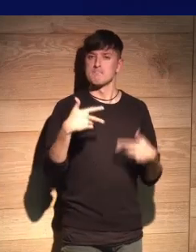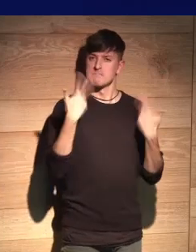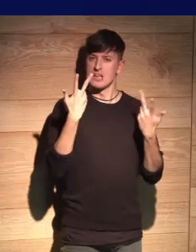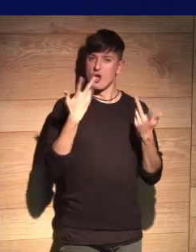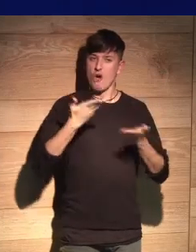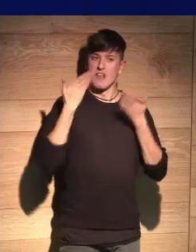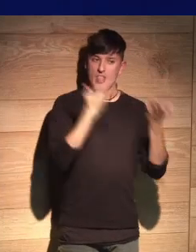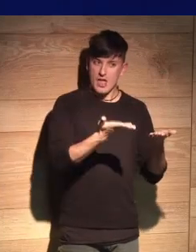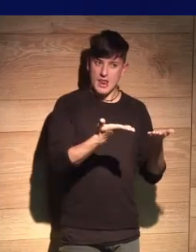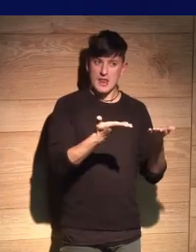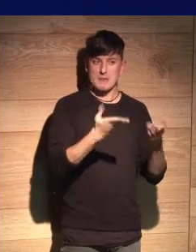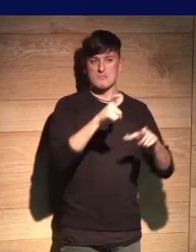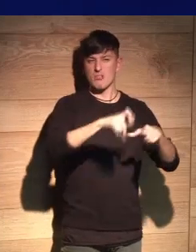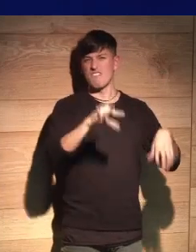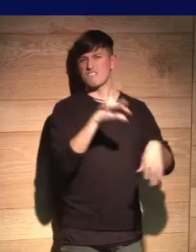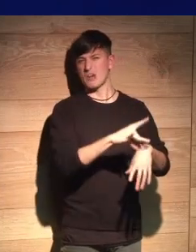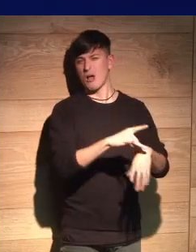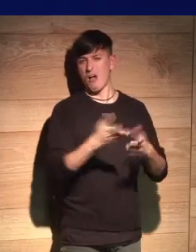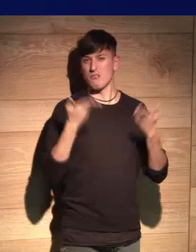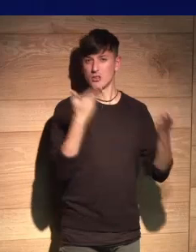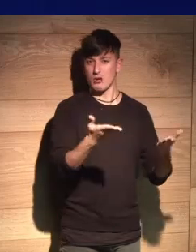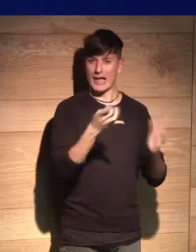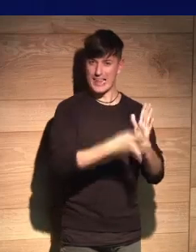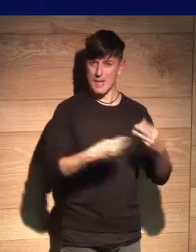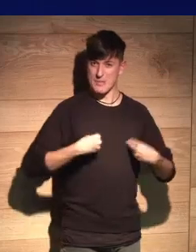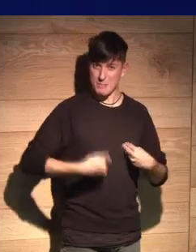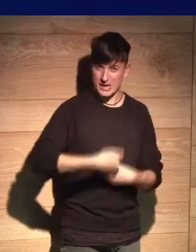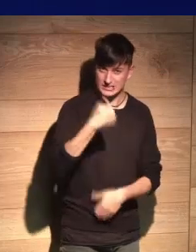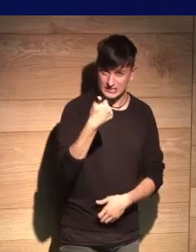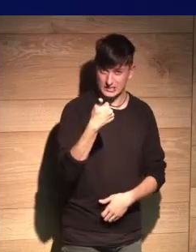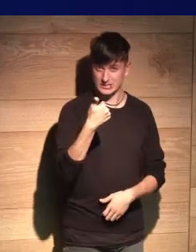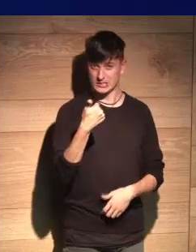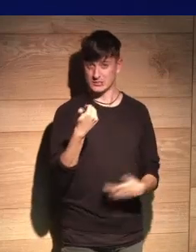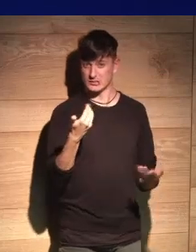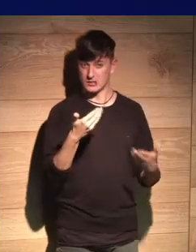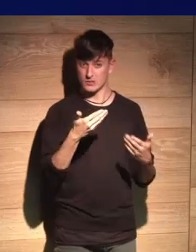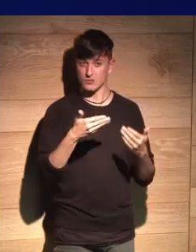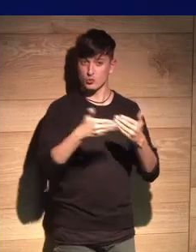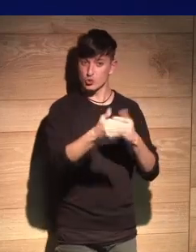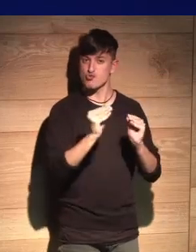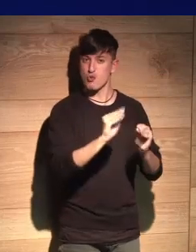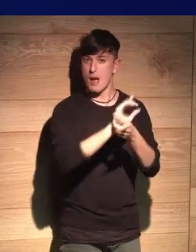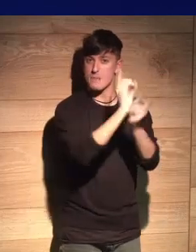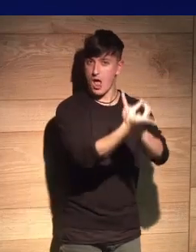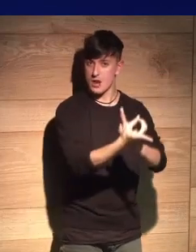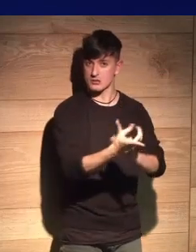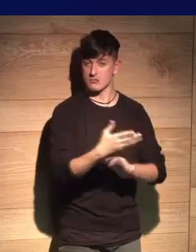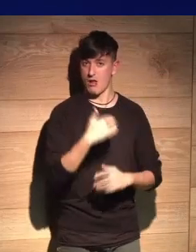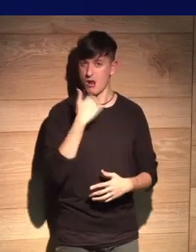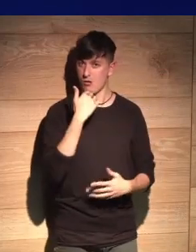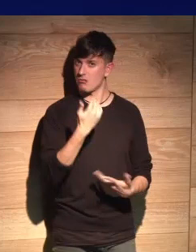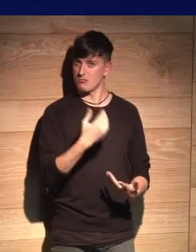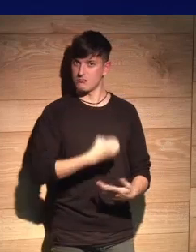us to offer the patients a greater amount and quality of life, change their prognosis. It's fascinating.